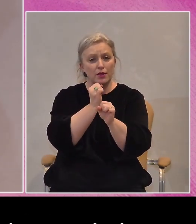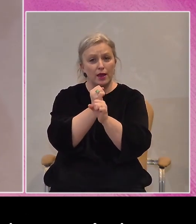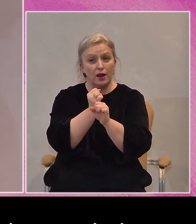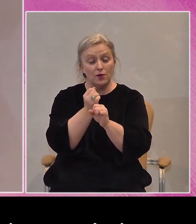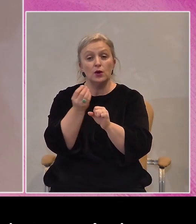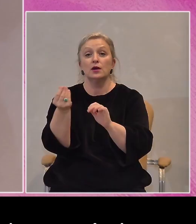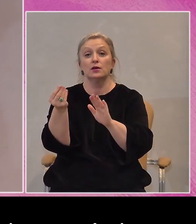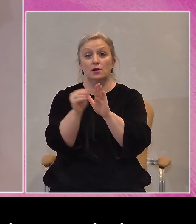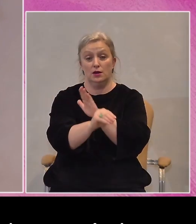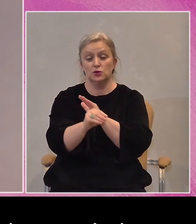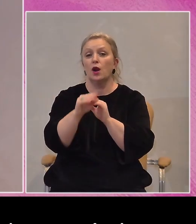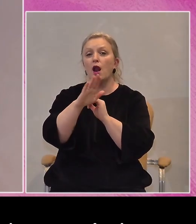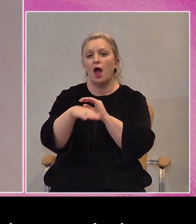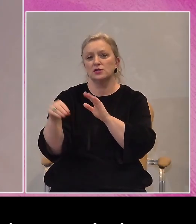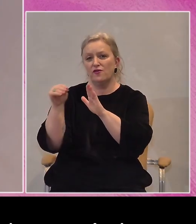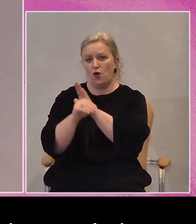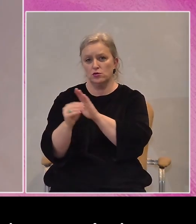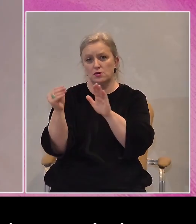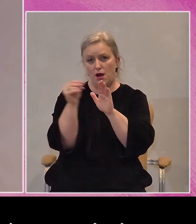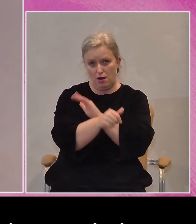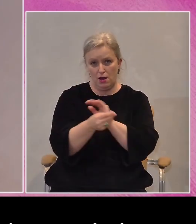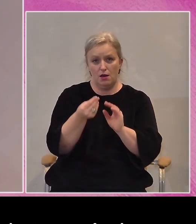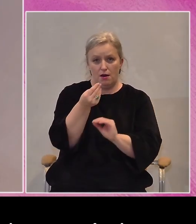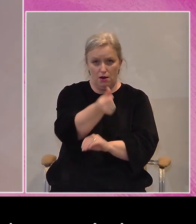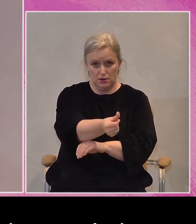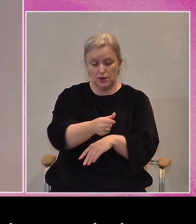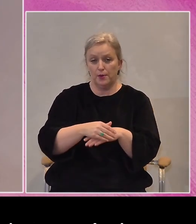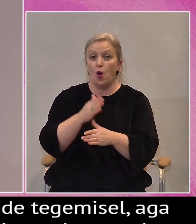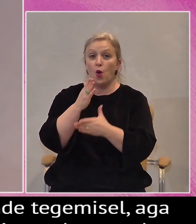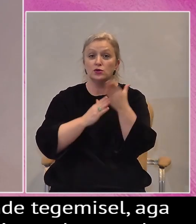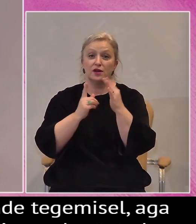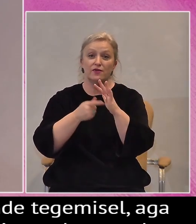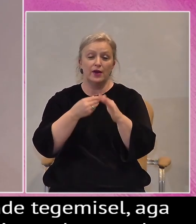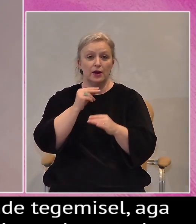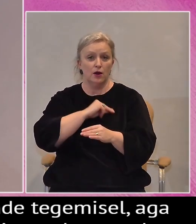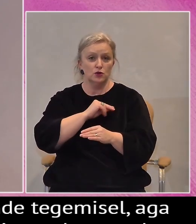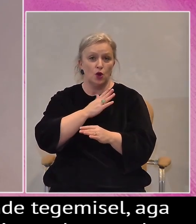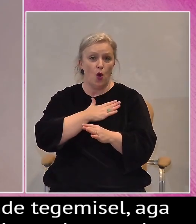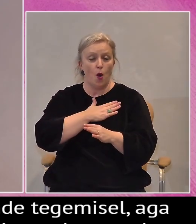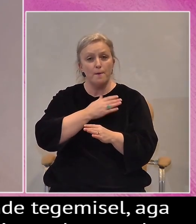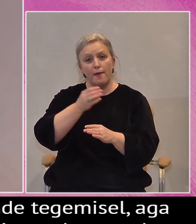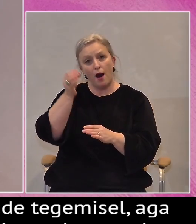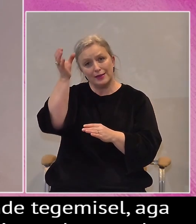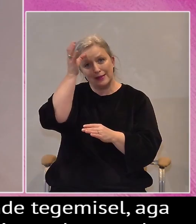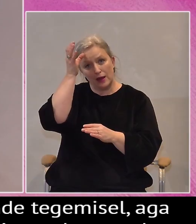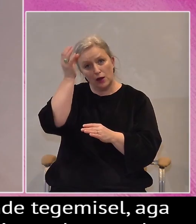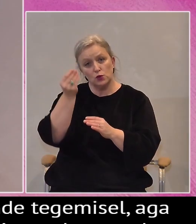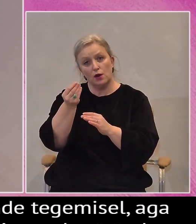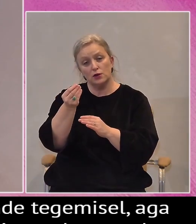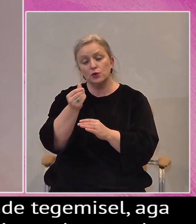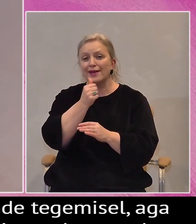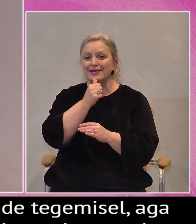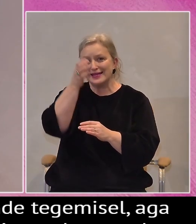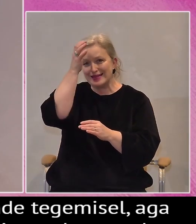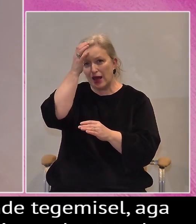the activities of the Rare Disease Competence Center has partly been funded by the Tartu University Hospital Children's